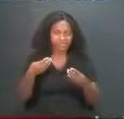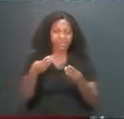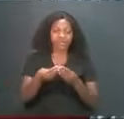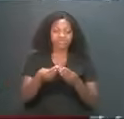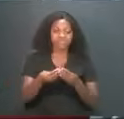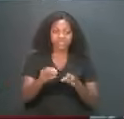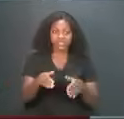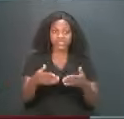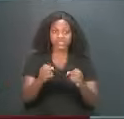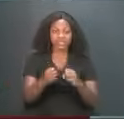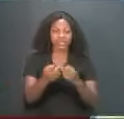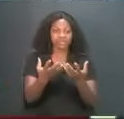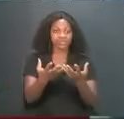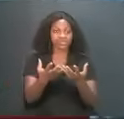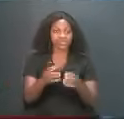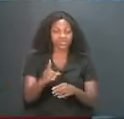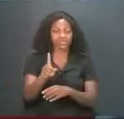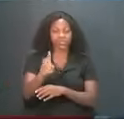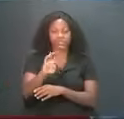sum of